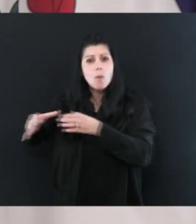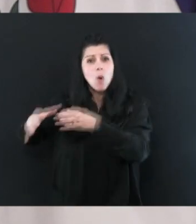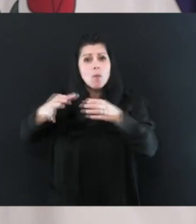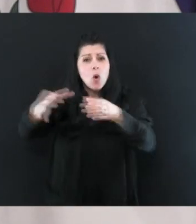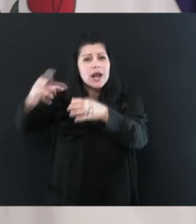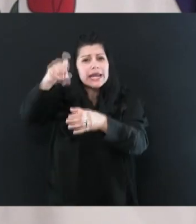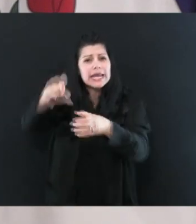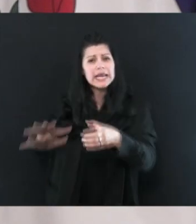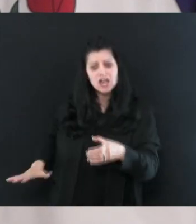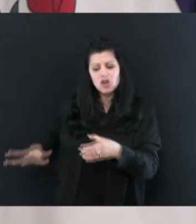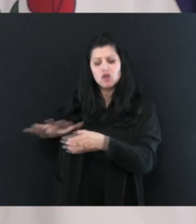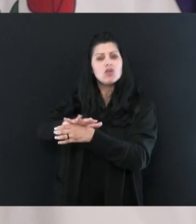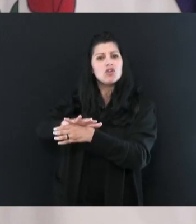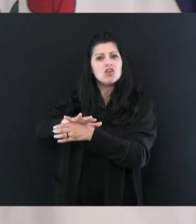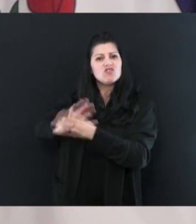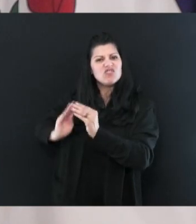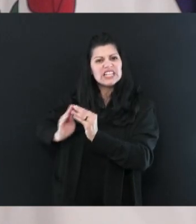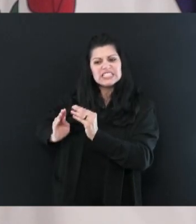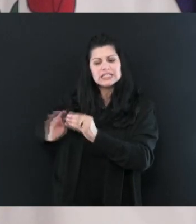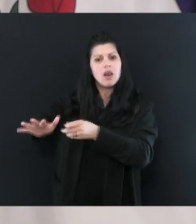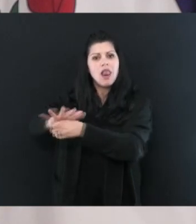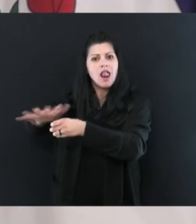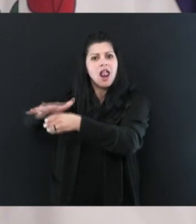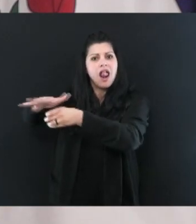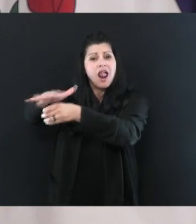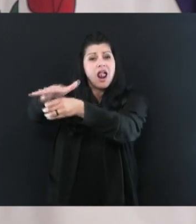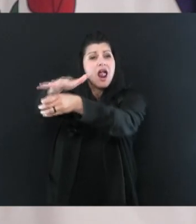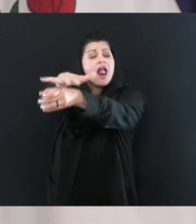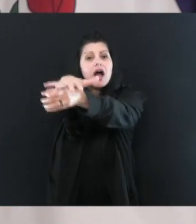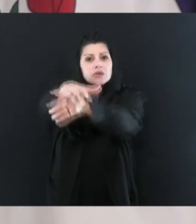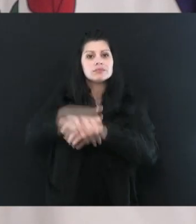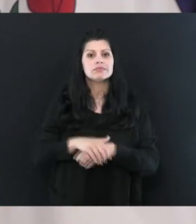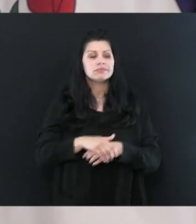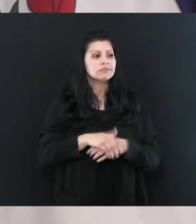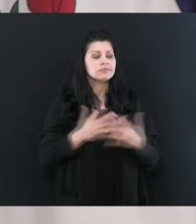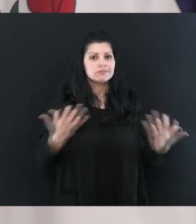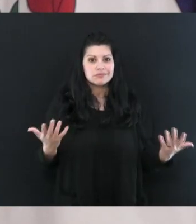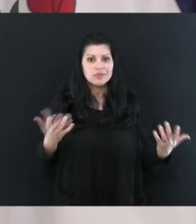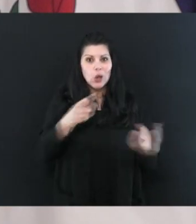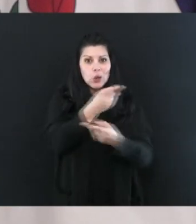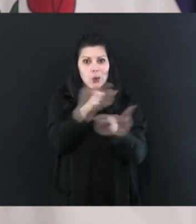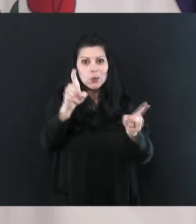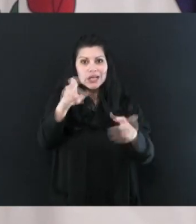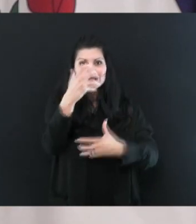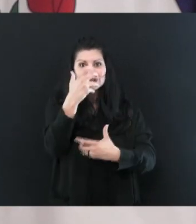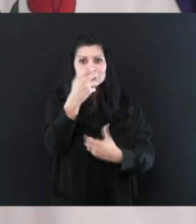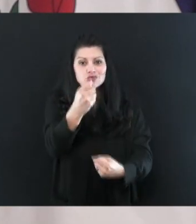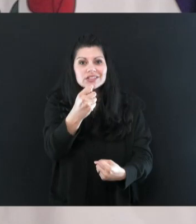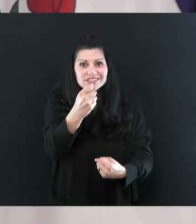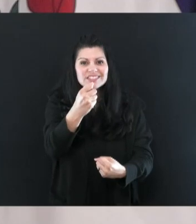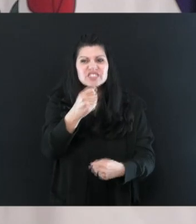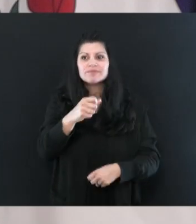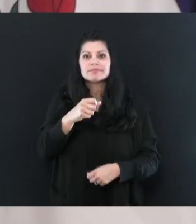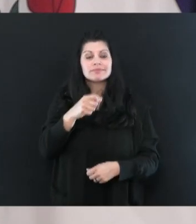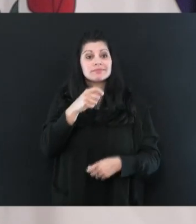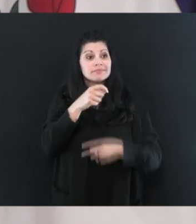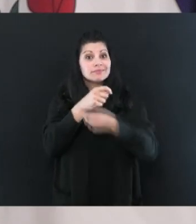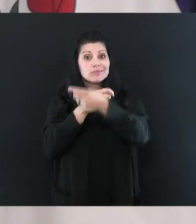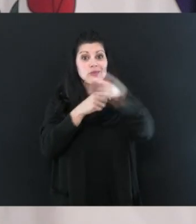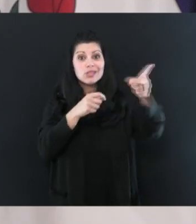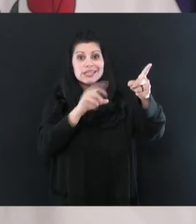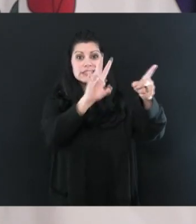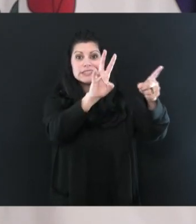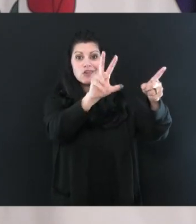this. And then go to the poll and get out and vote. And 73% of